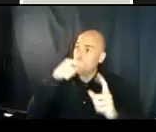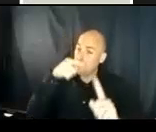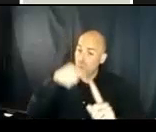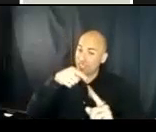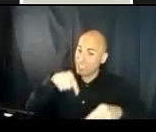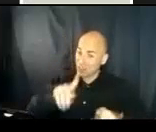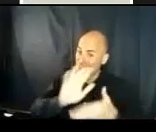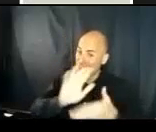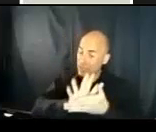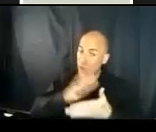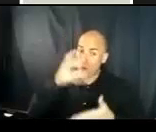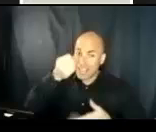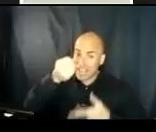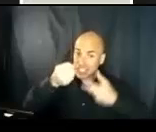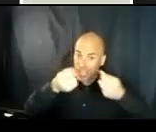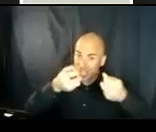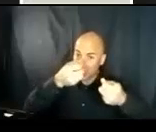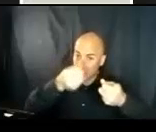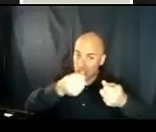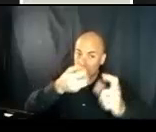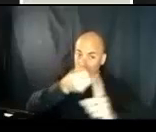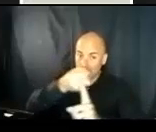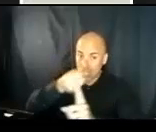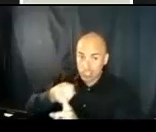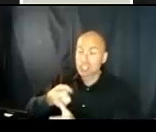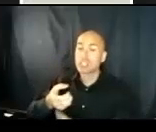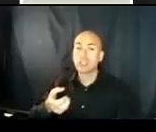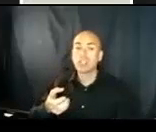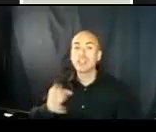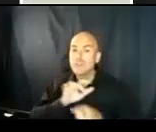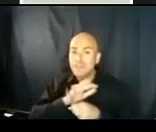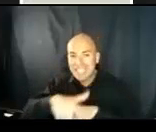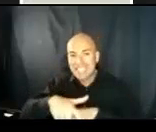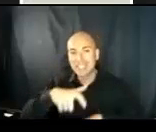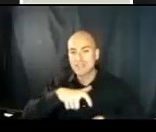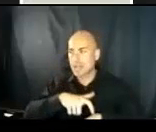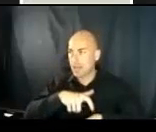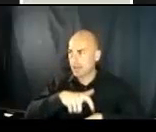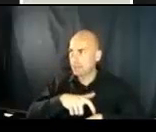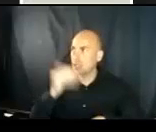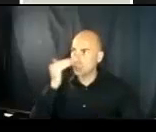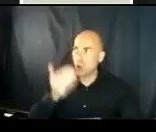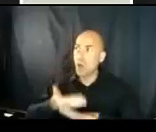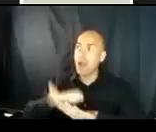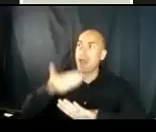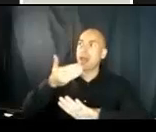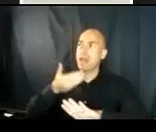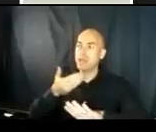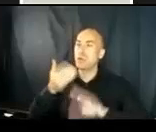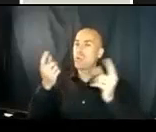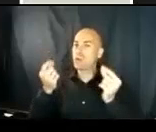adding how long the video is. So they're planning their time. They're planning. You're giving that, again, is starting